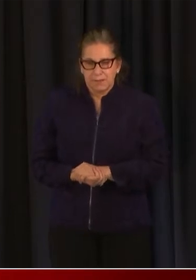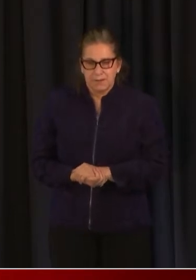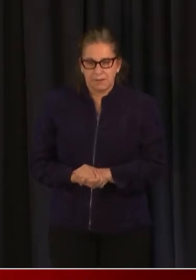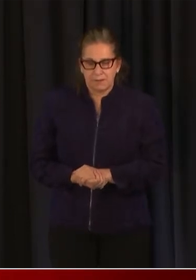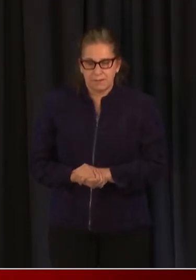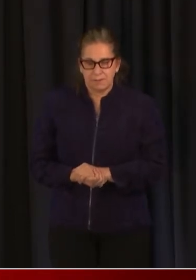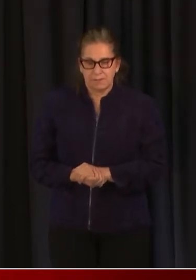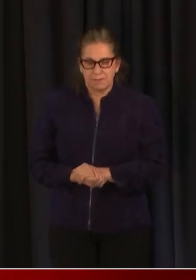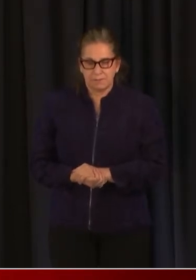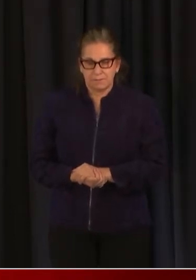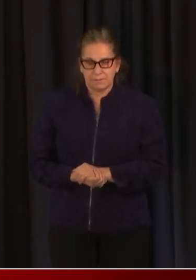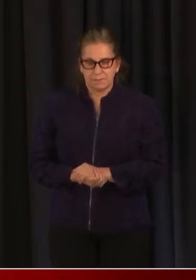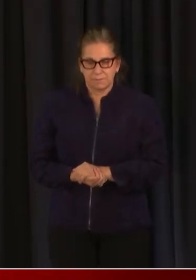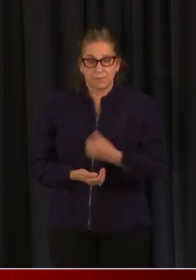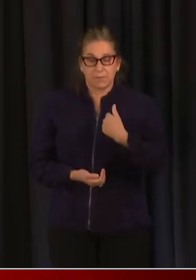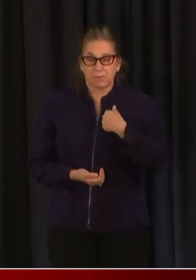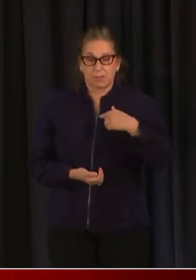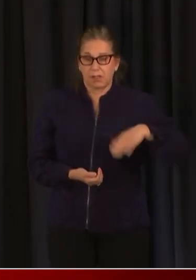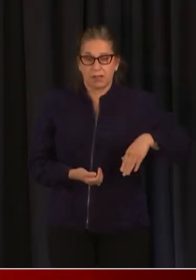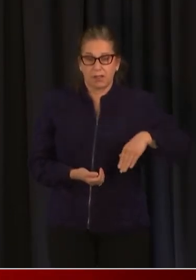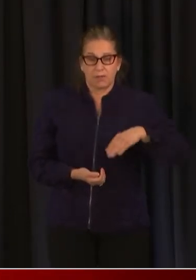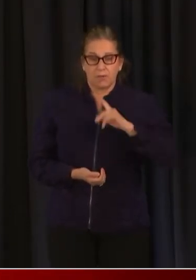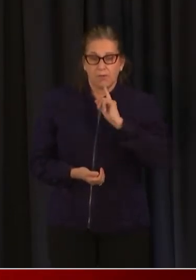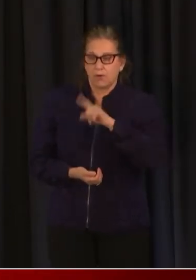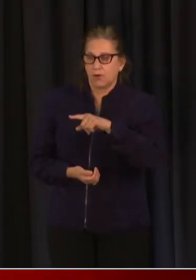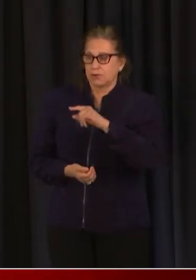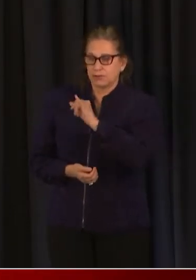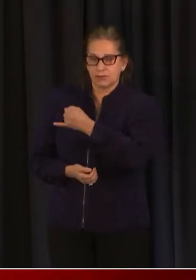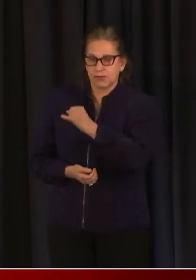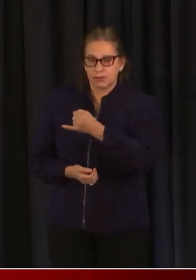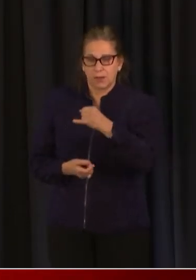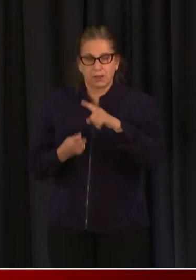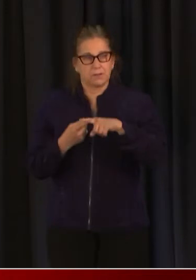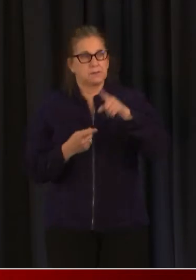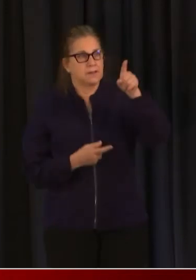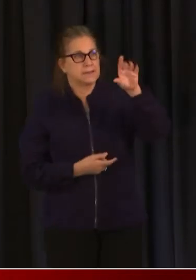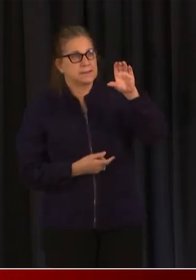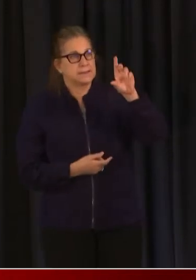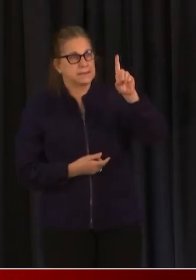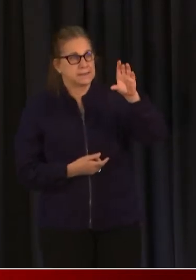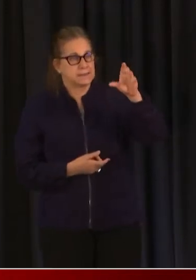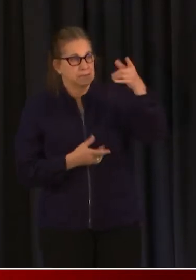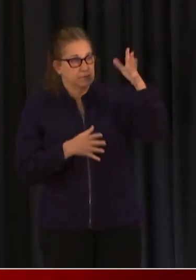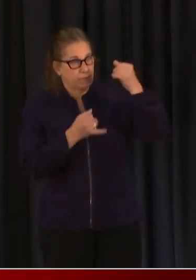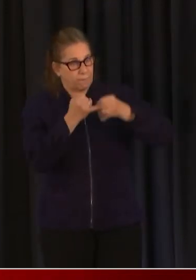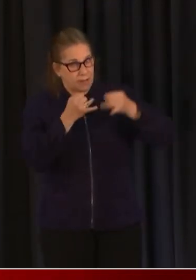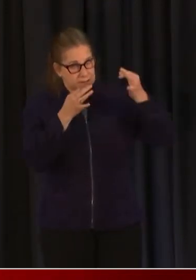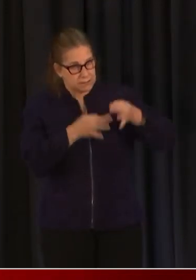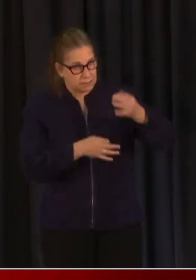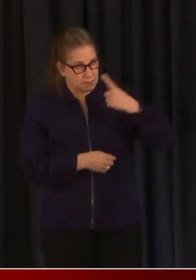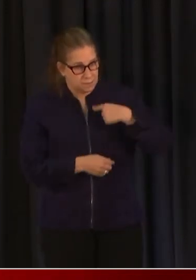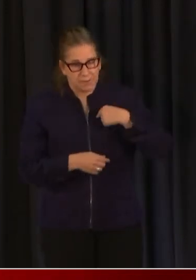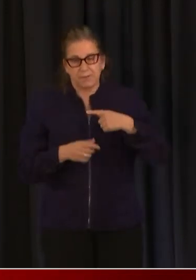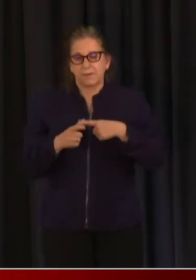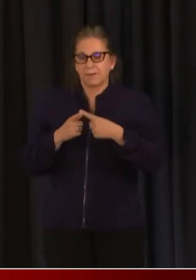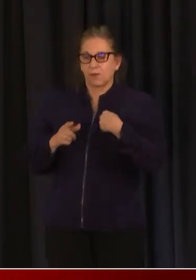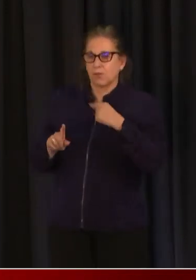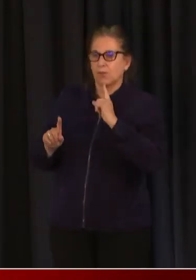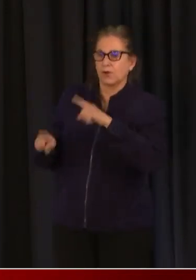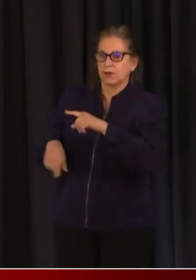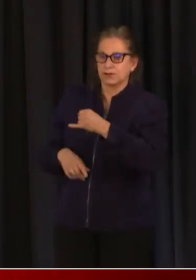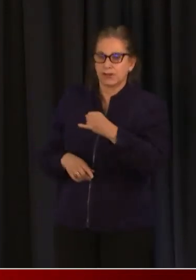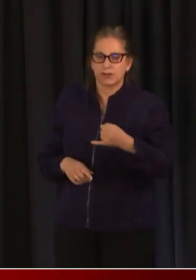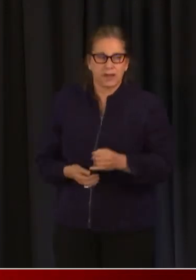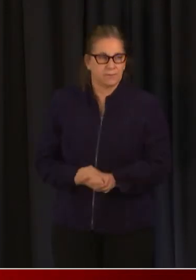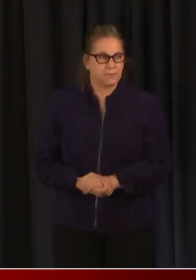are published tomorrow. Thank you. And then a follow-up question related to the new system and the relaxation, I